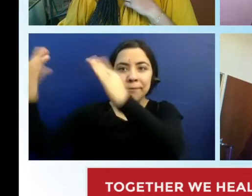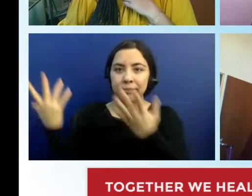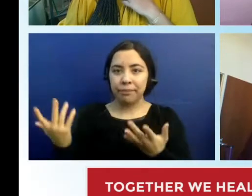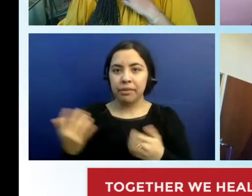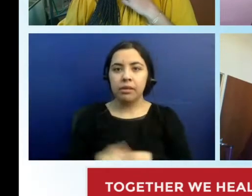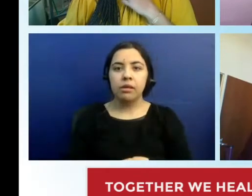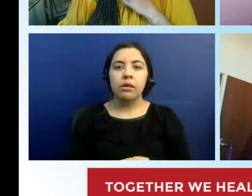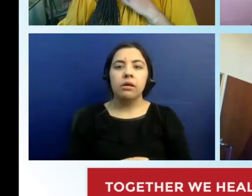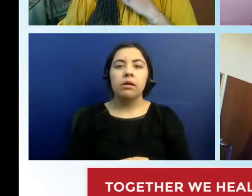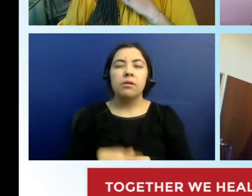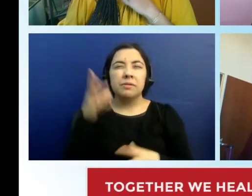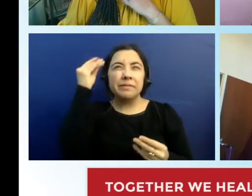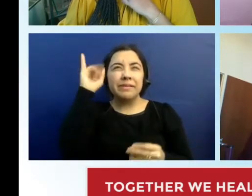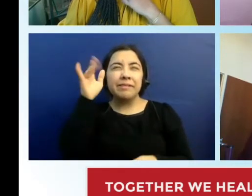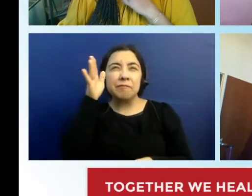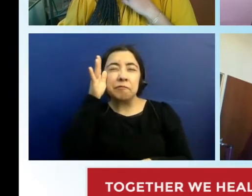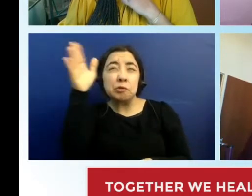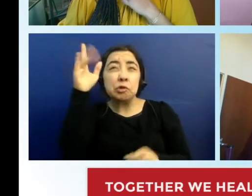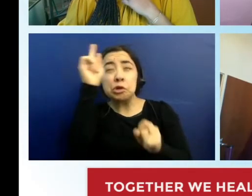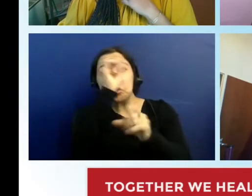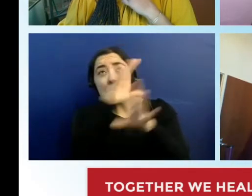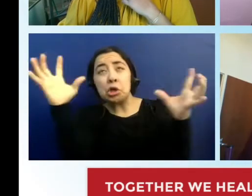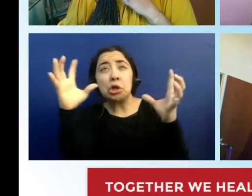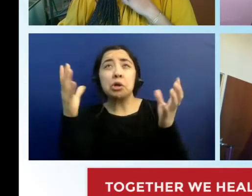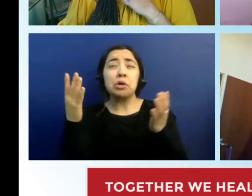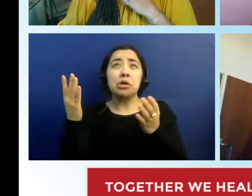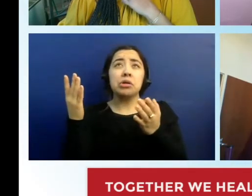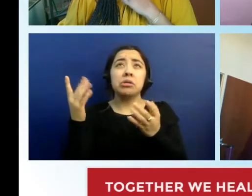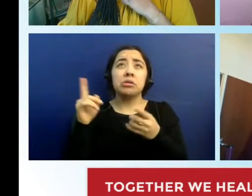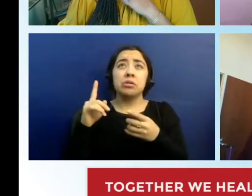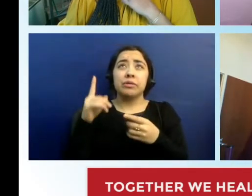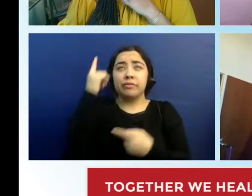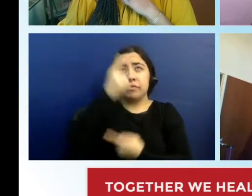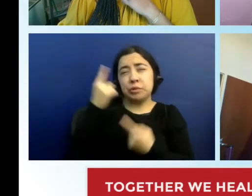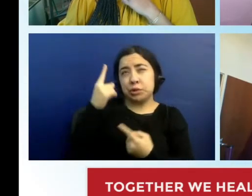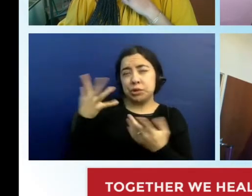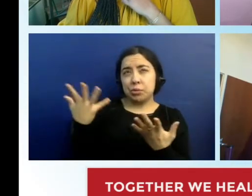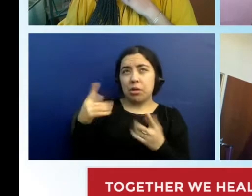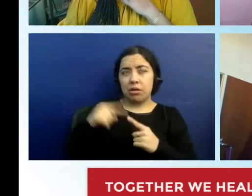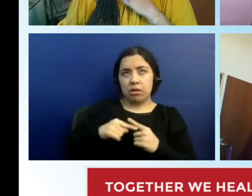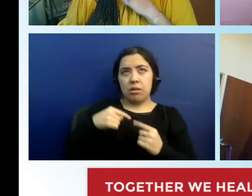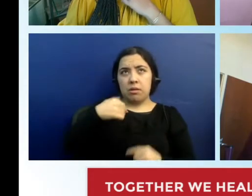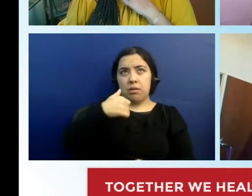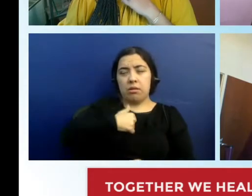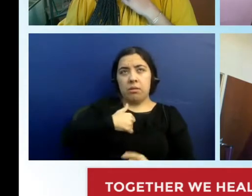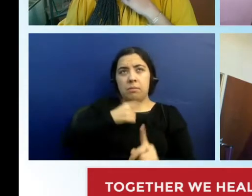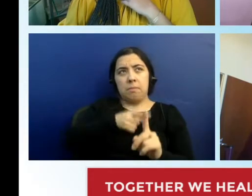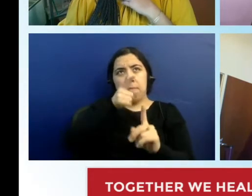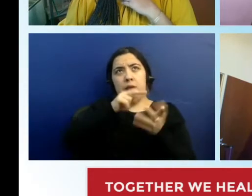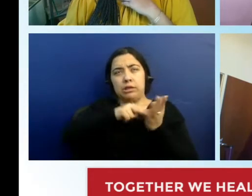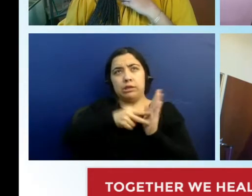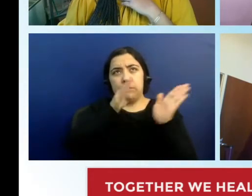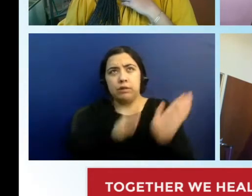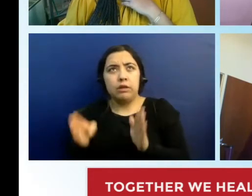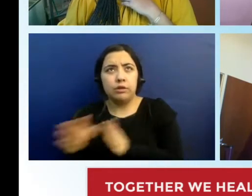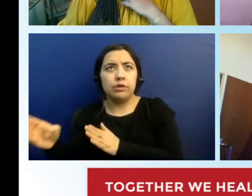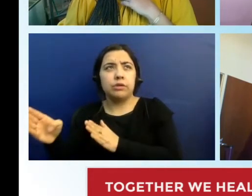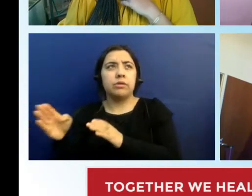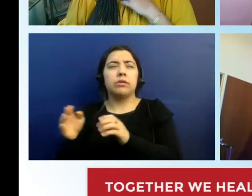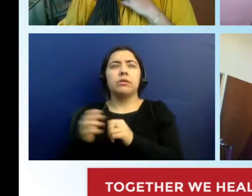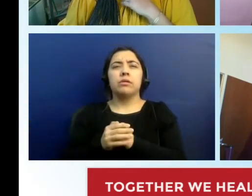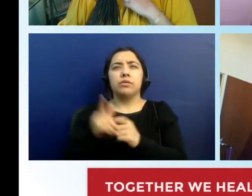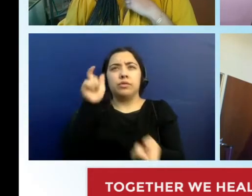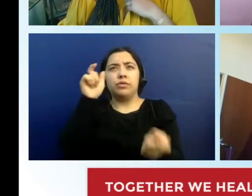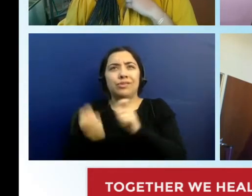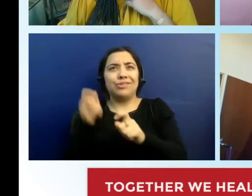bringing intentionality to weaving in the kind of personal and interpersonal racial healing with the institutional accountability and change that